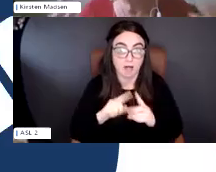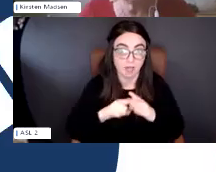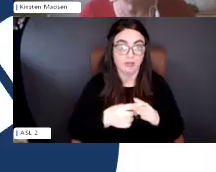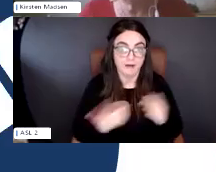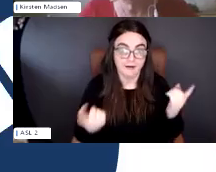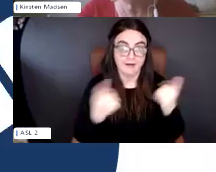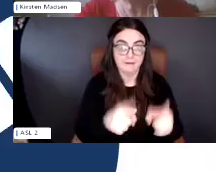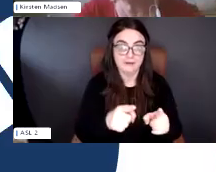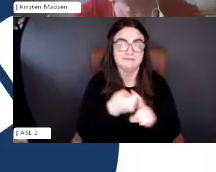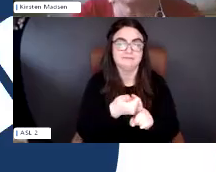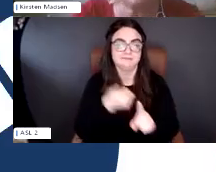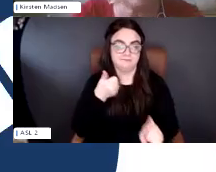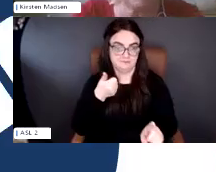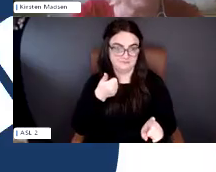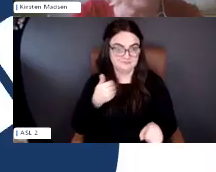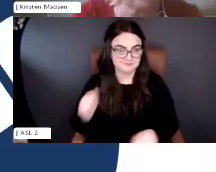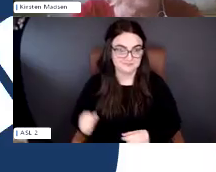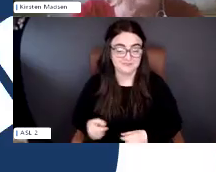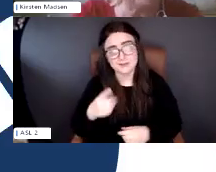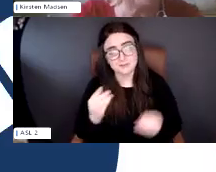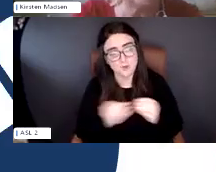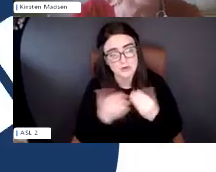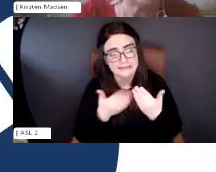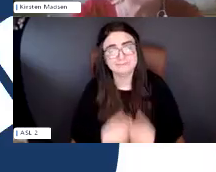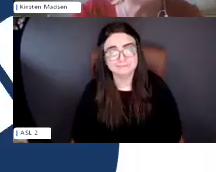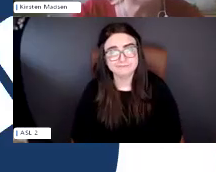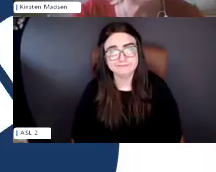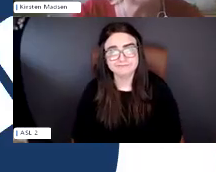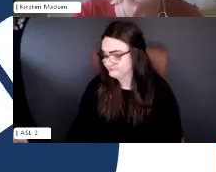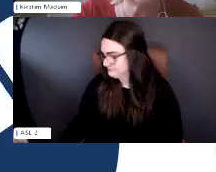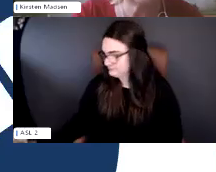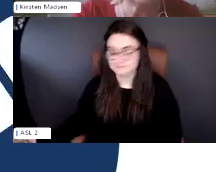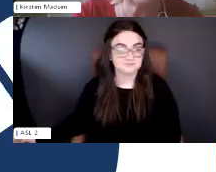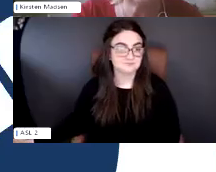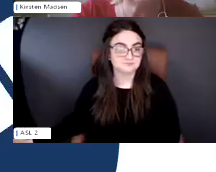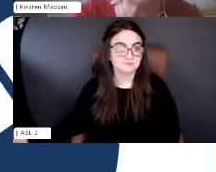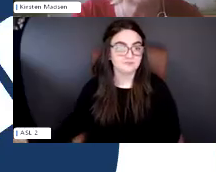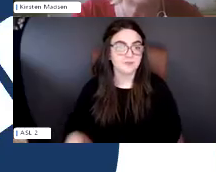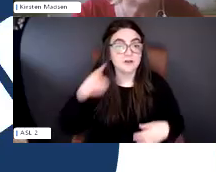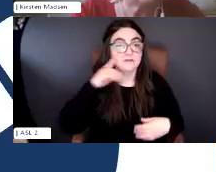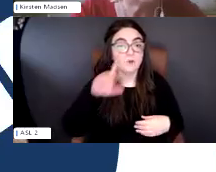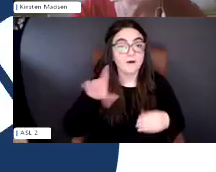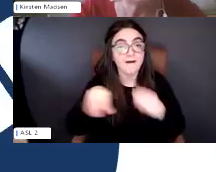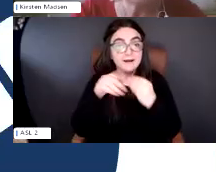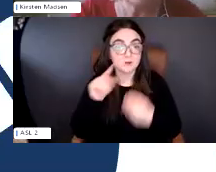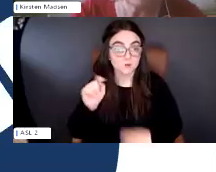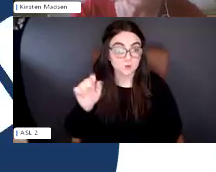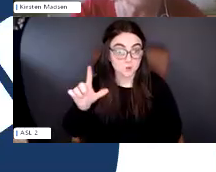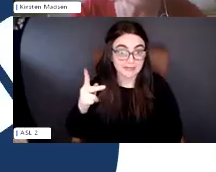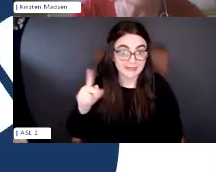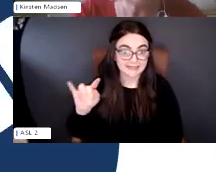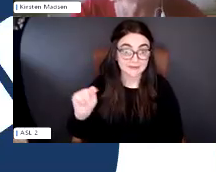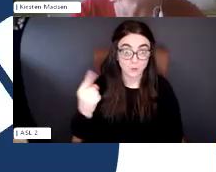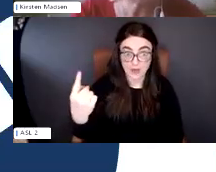Because prevention is a lot easier than the cure. So additions to the toolkit, one big